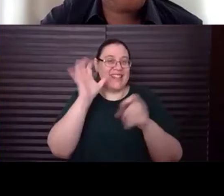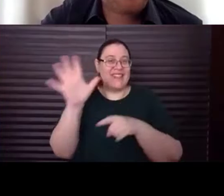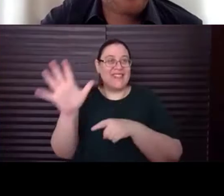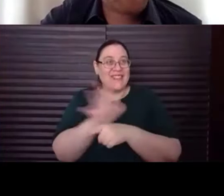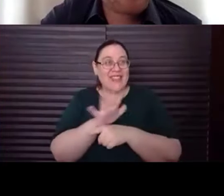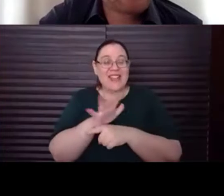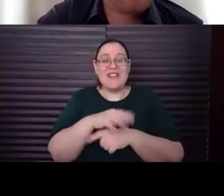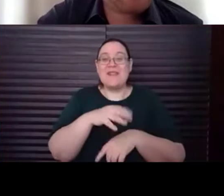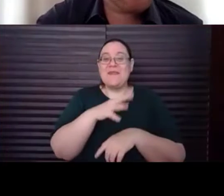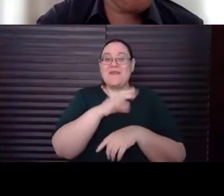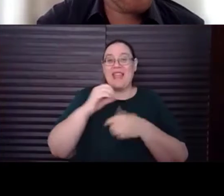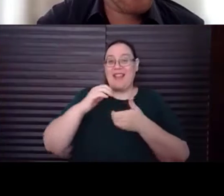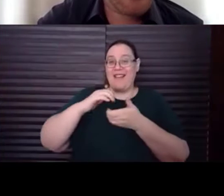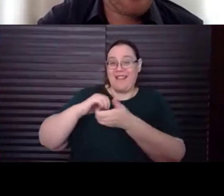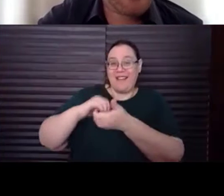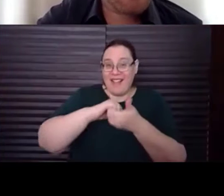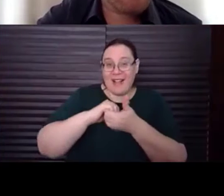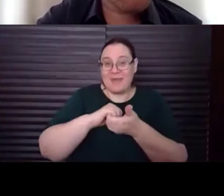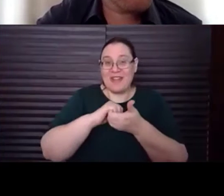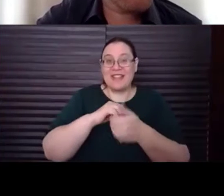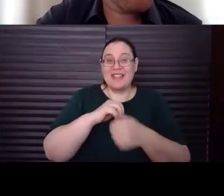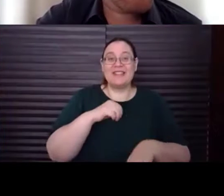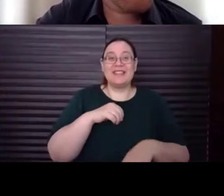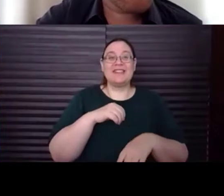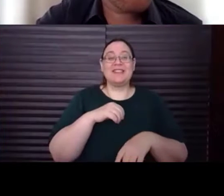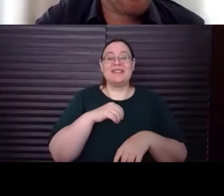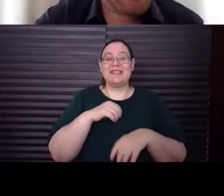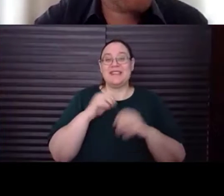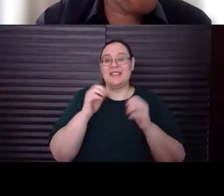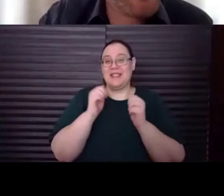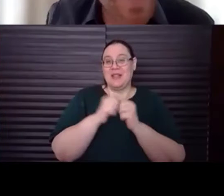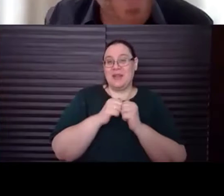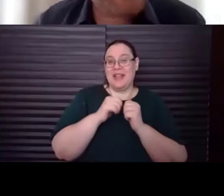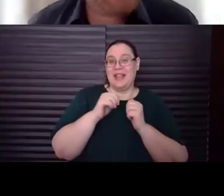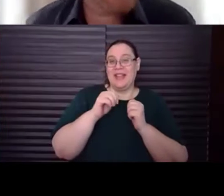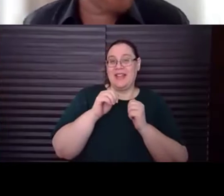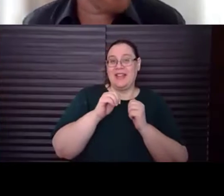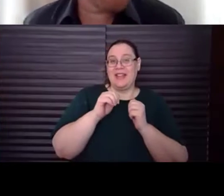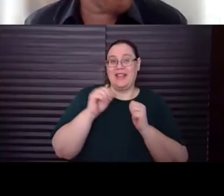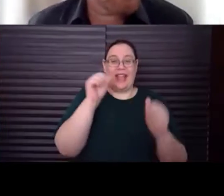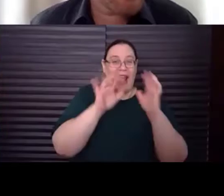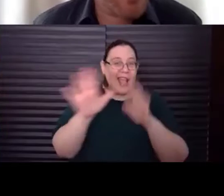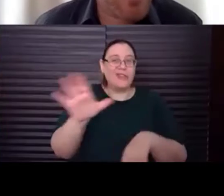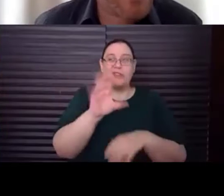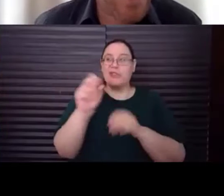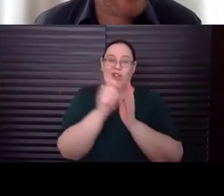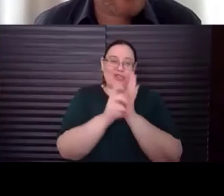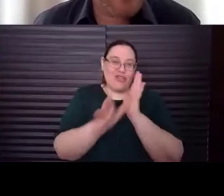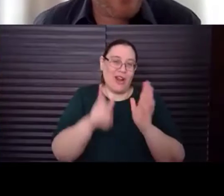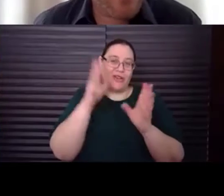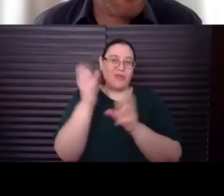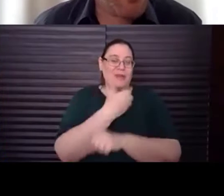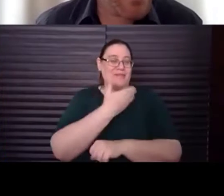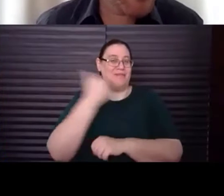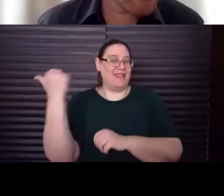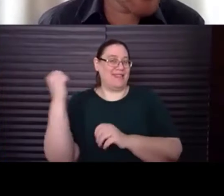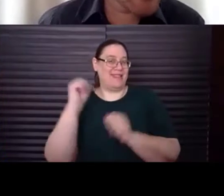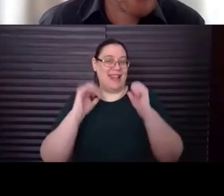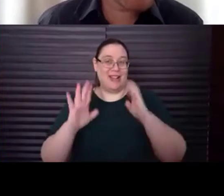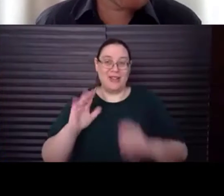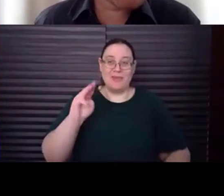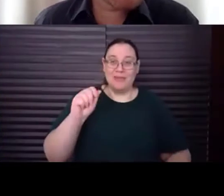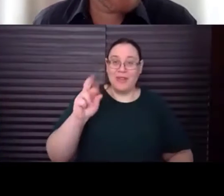film and collaboration with her actress and co-writer that won Best Actor,